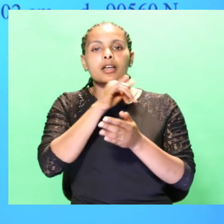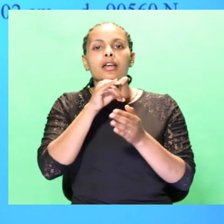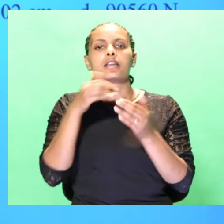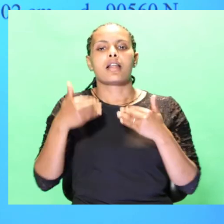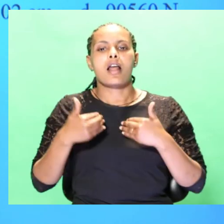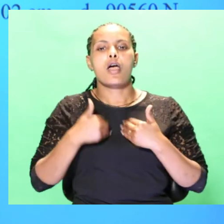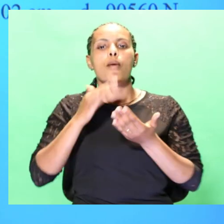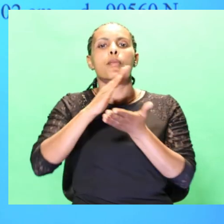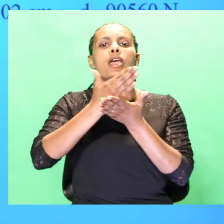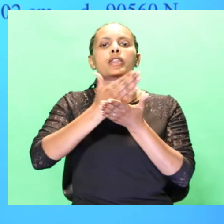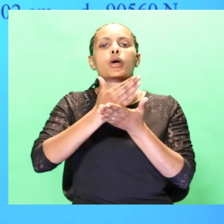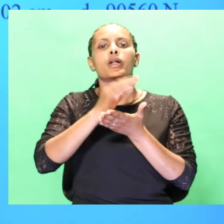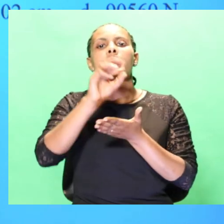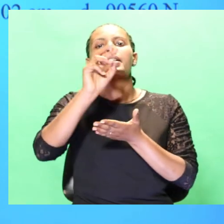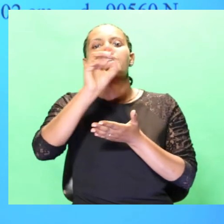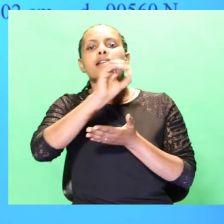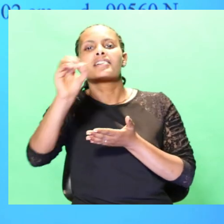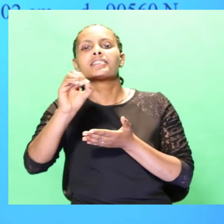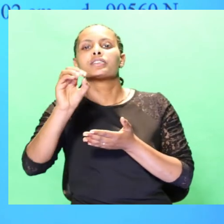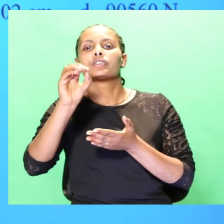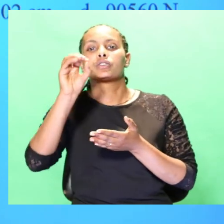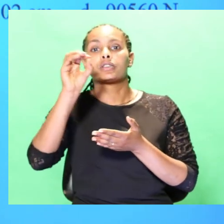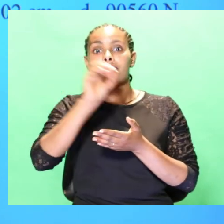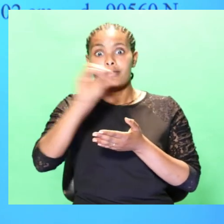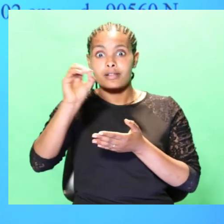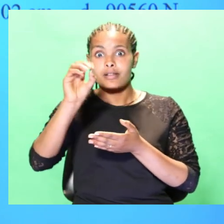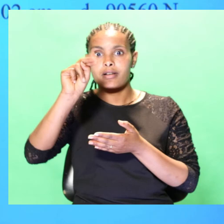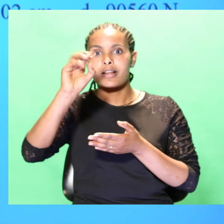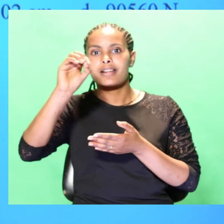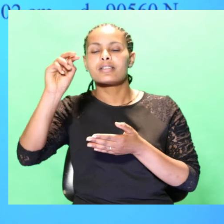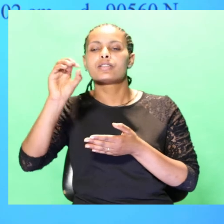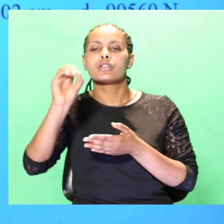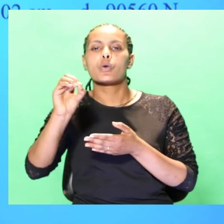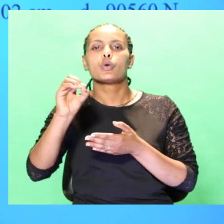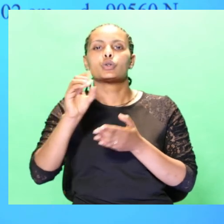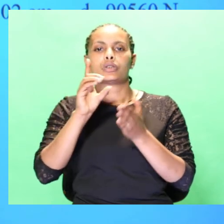it lies between non-zero digits.